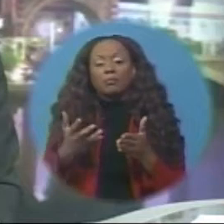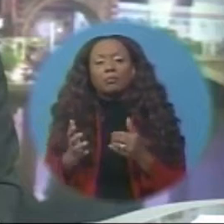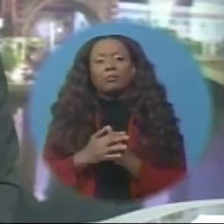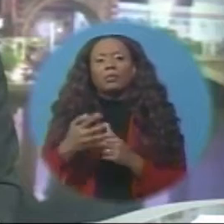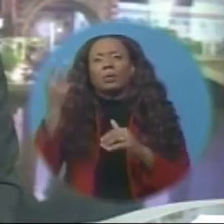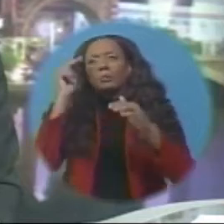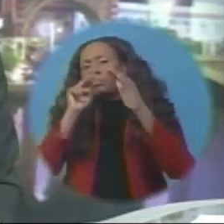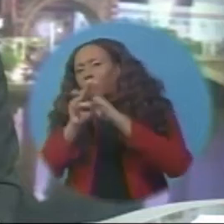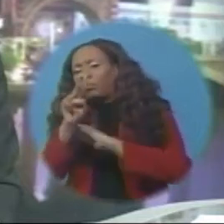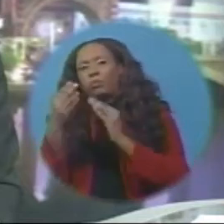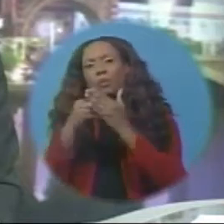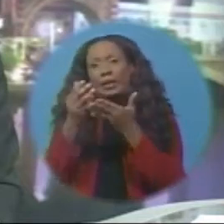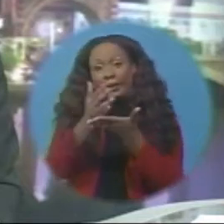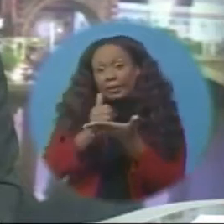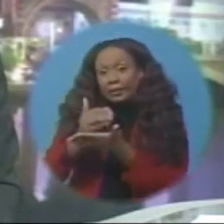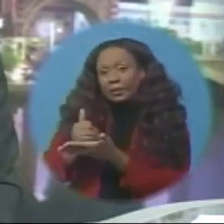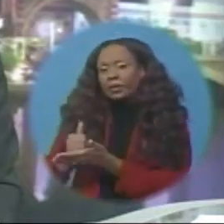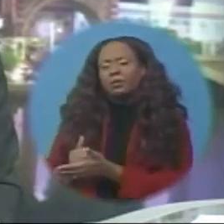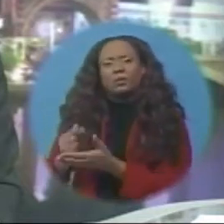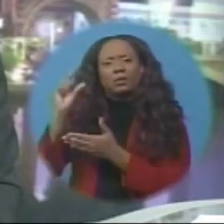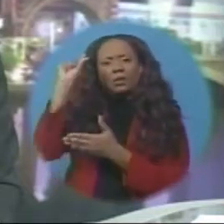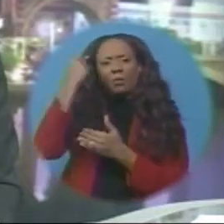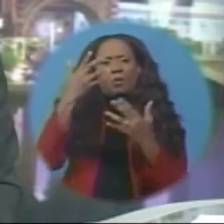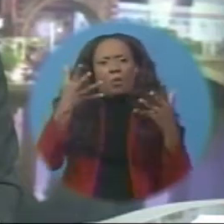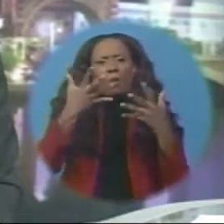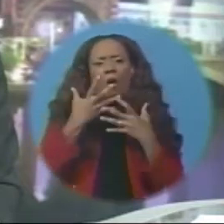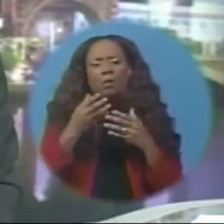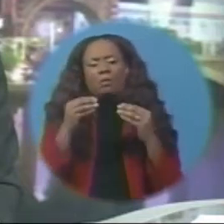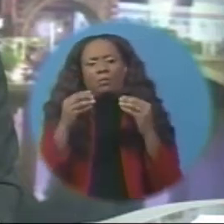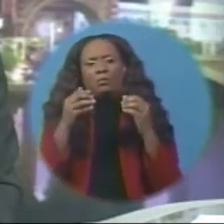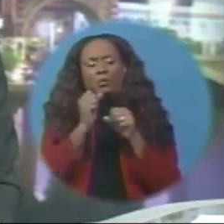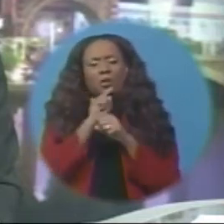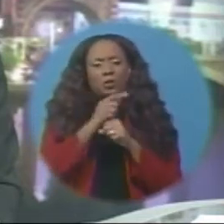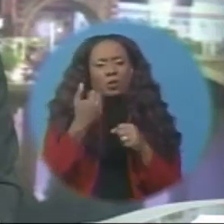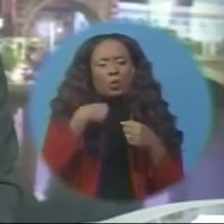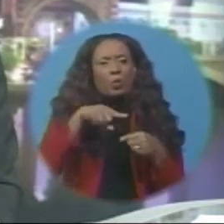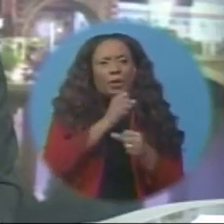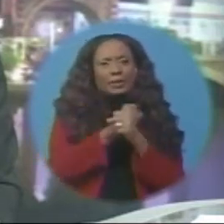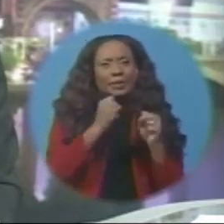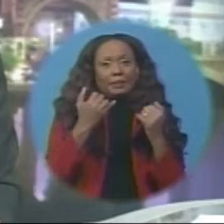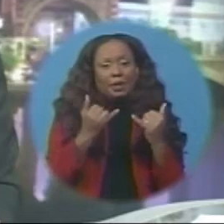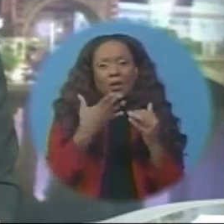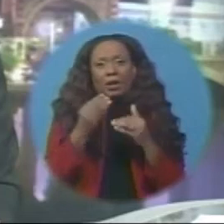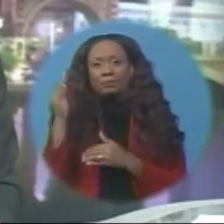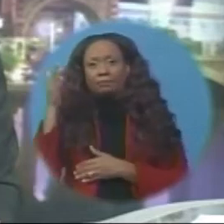and he insists government is moving to safeguard today while building a platform for the future.